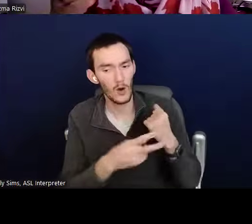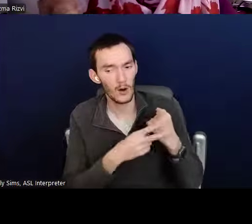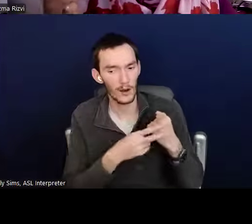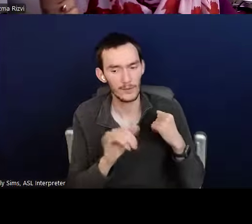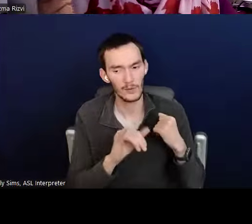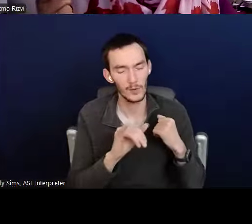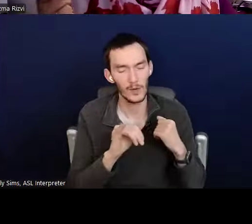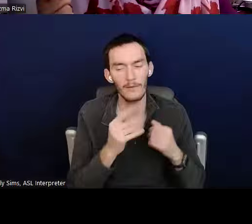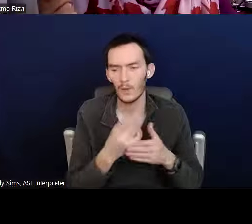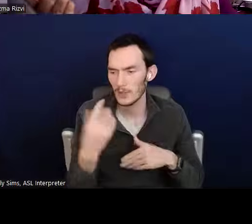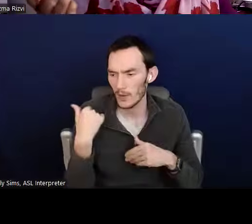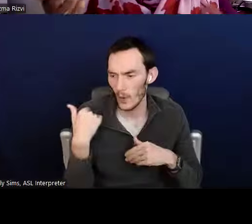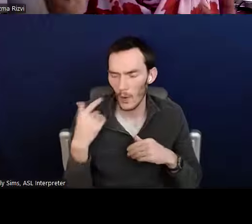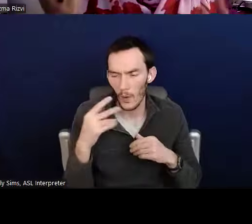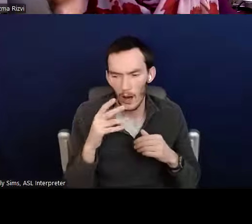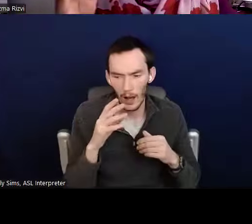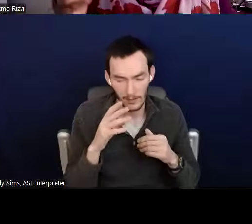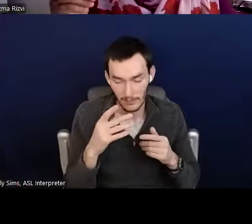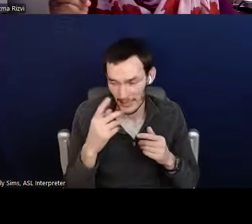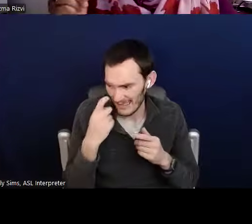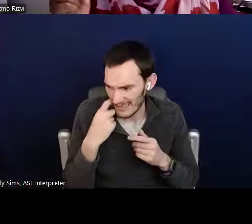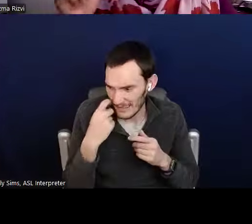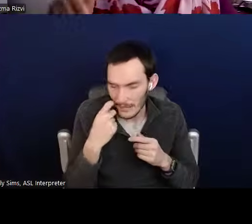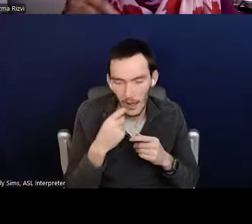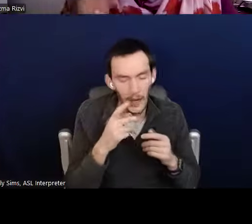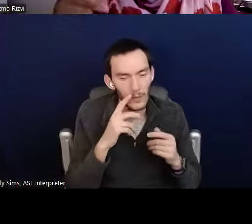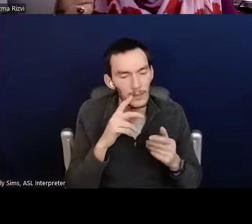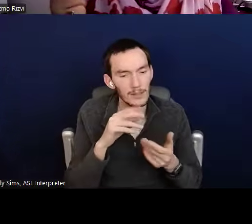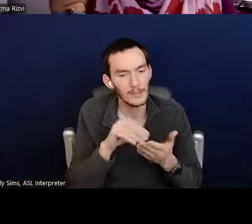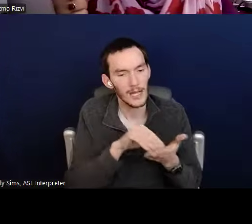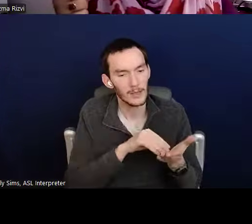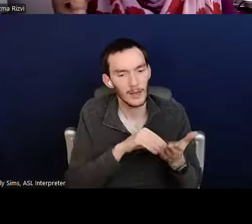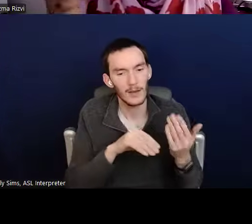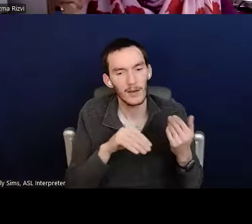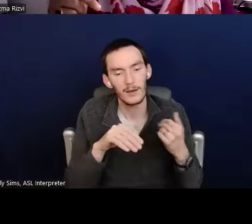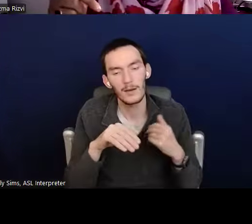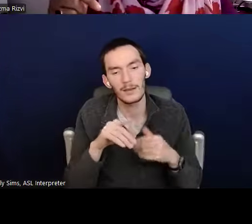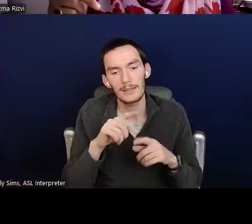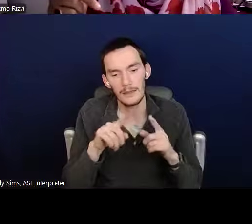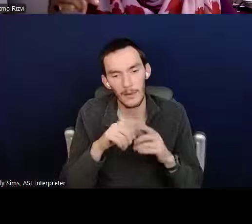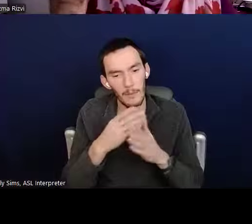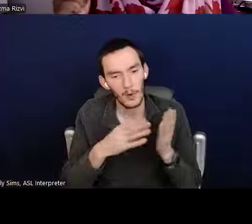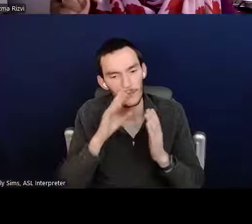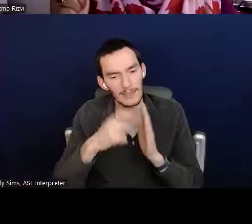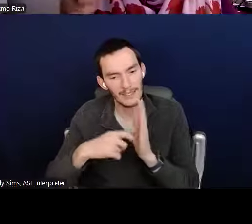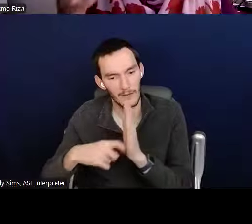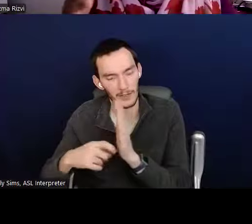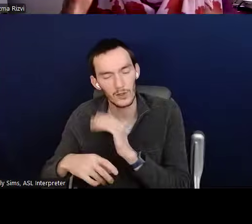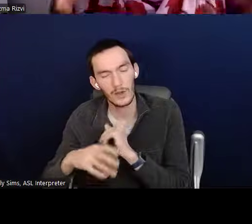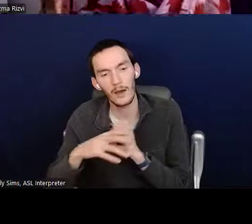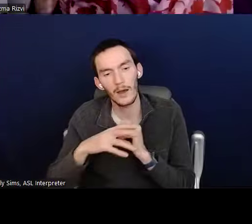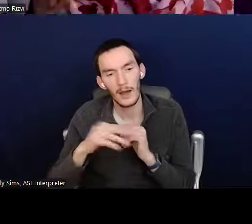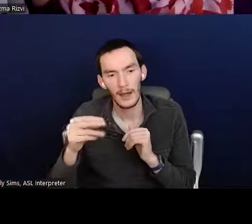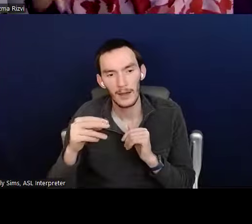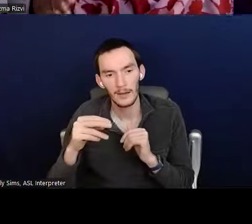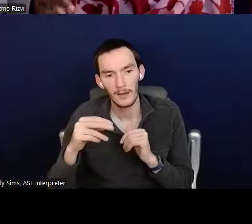I was documenting accession cards, not even a couple weeks, like, yeah, maybe a couple weeks ago. I was documenting accession cards of these excavations. And it's sitting